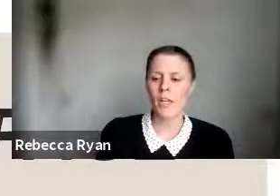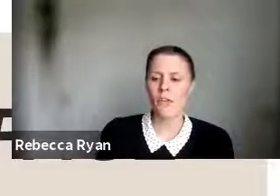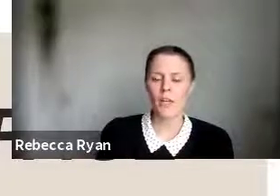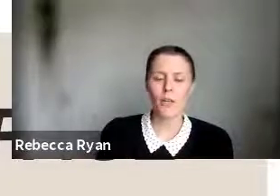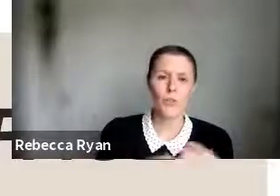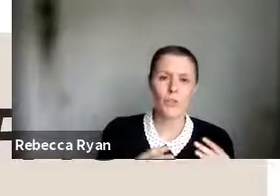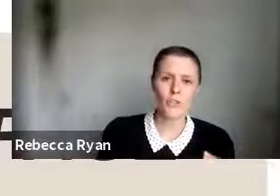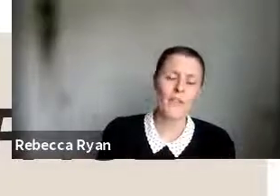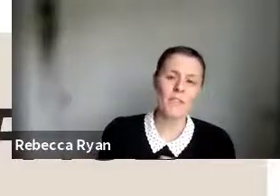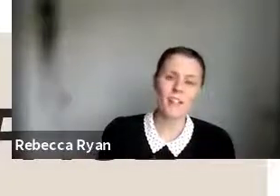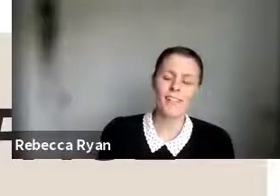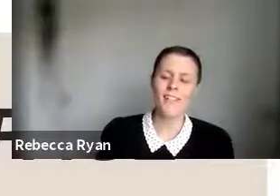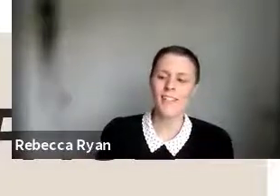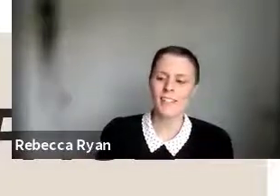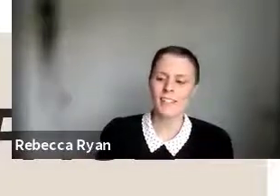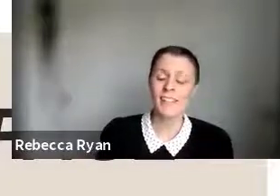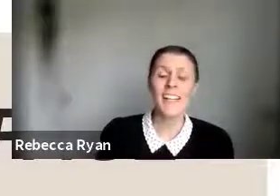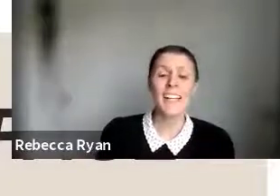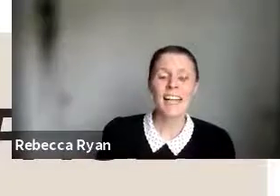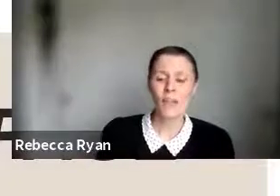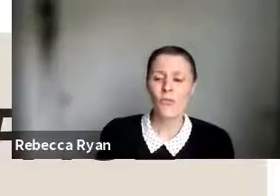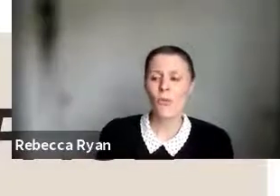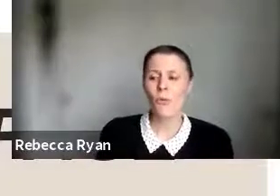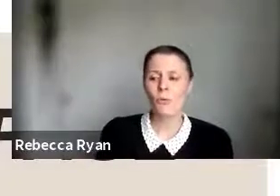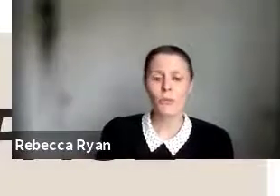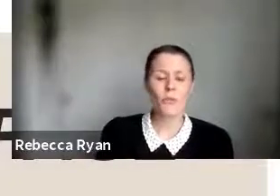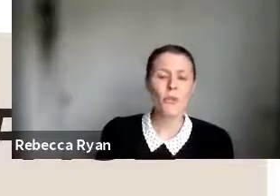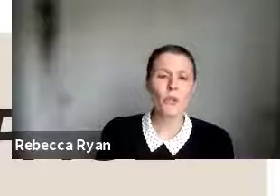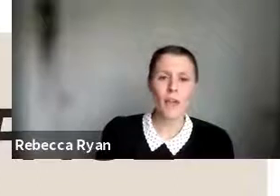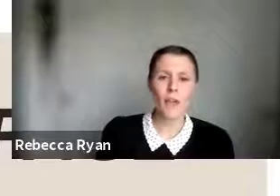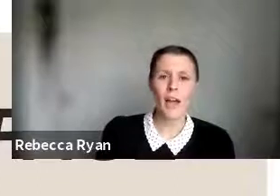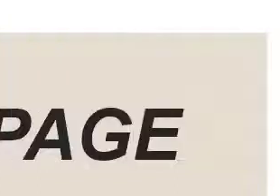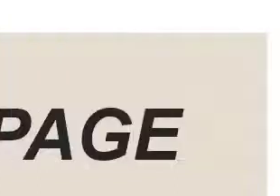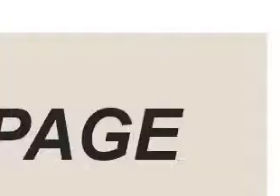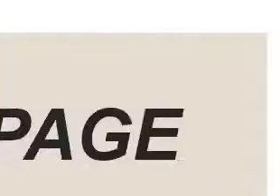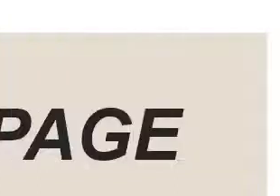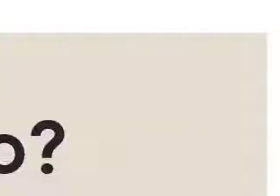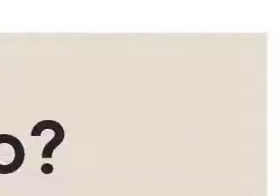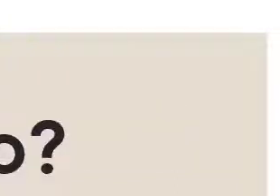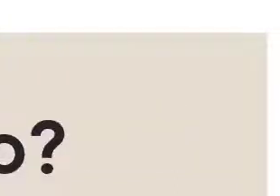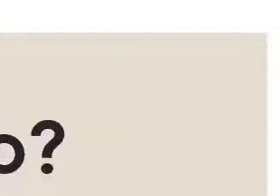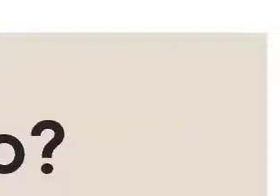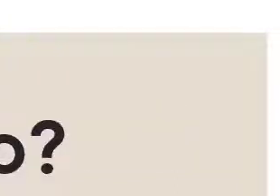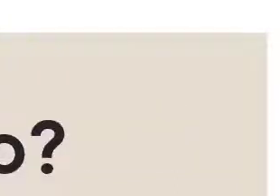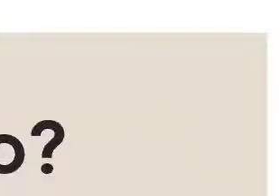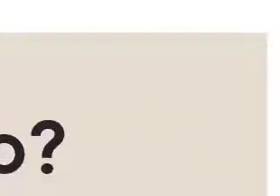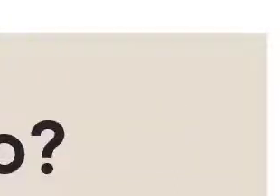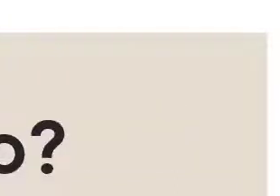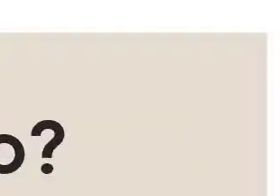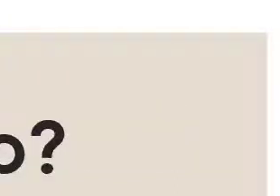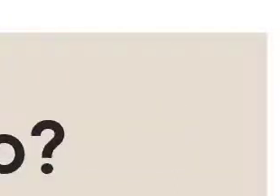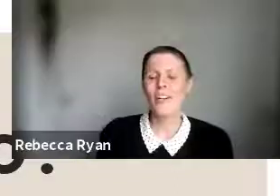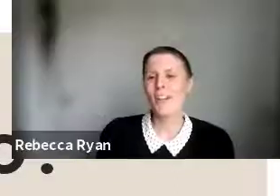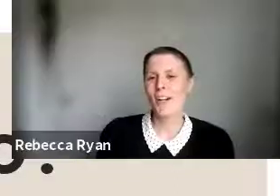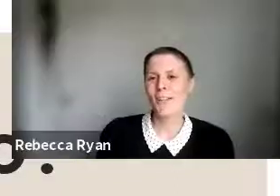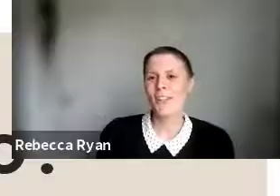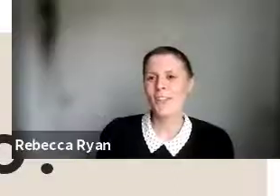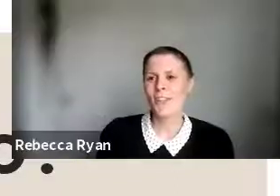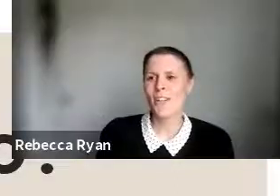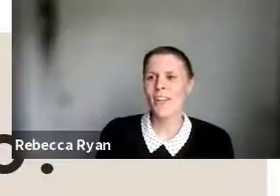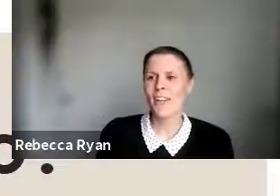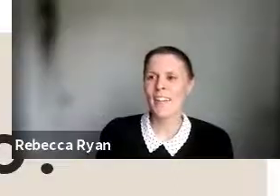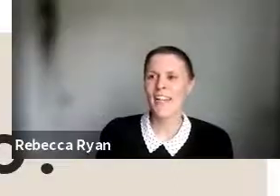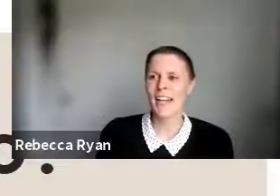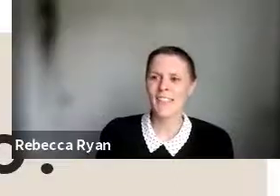of J&J. It wasn't just FDA and CDC. California will resume the use of the vaccine if they haven't already. So the final thing I want to talk about